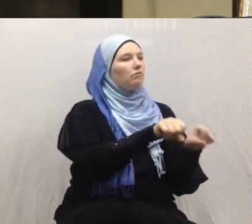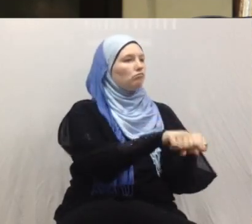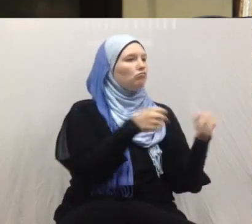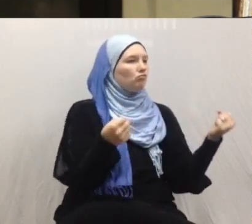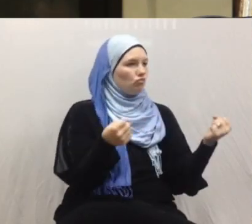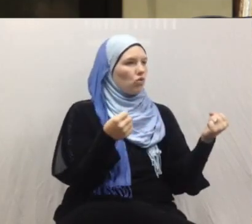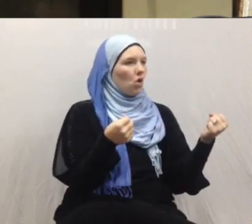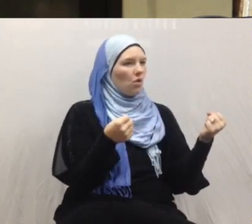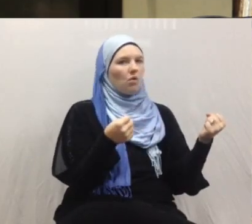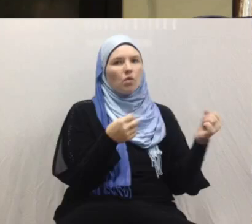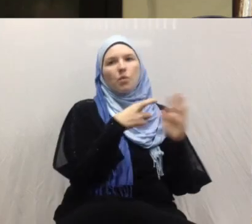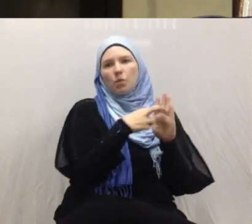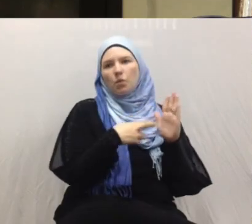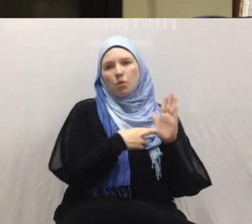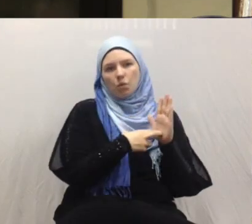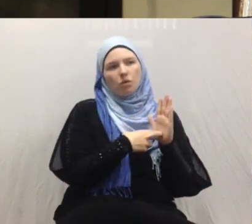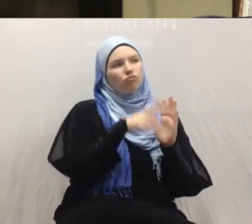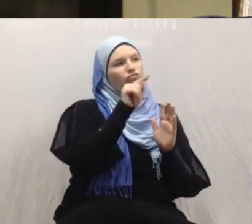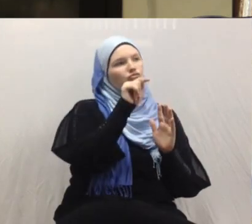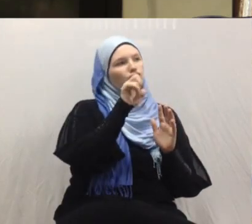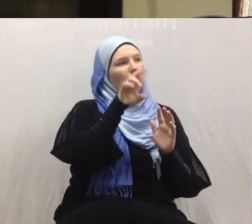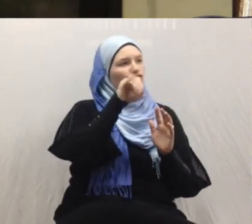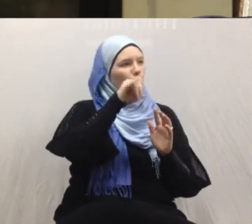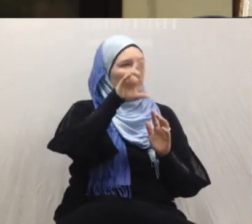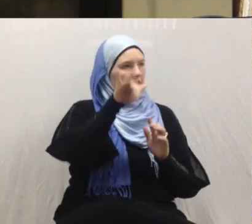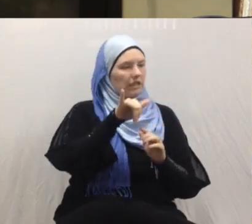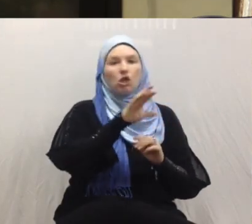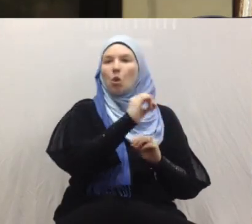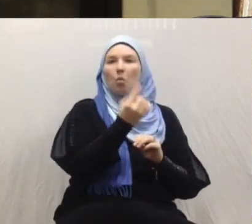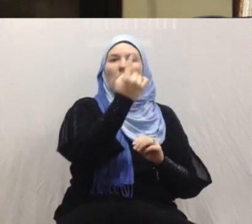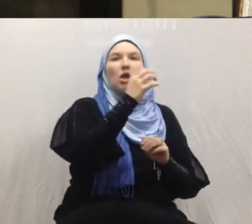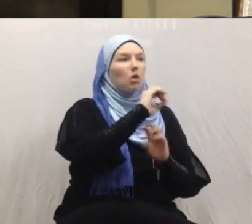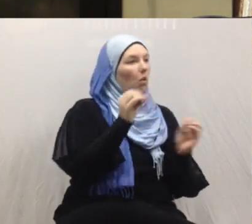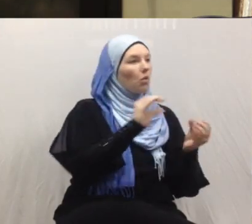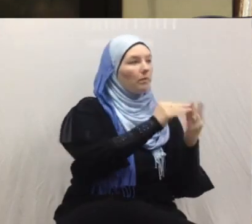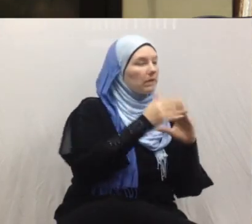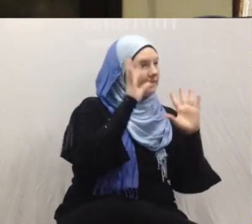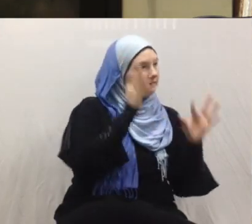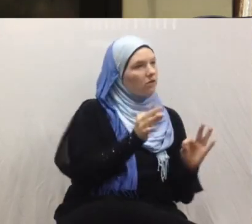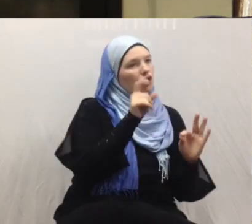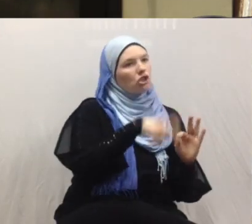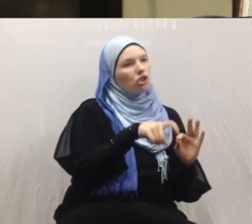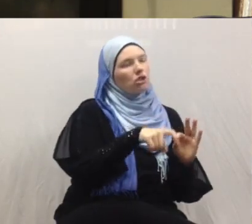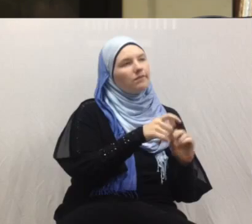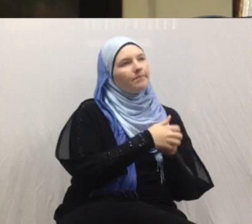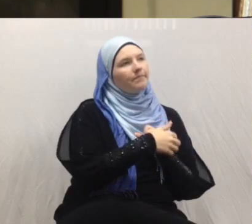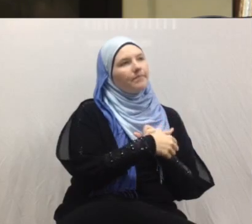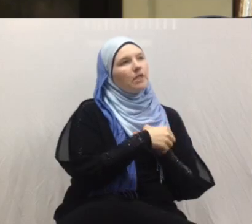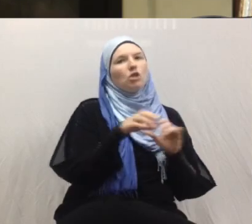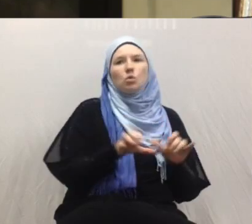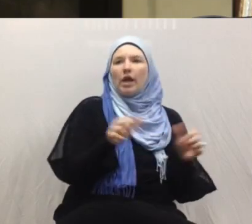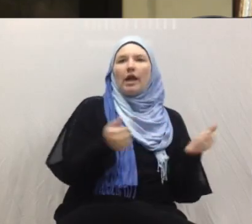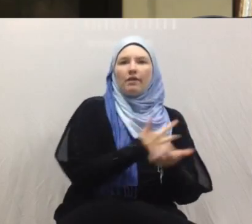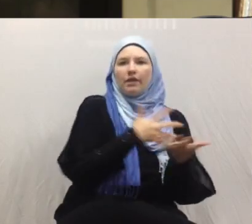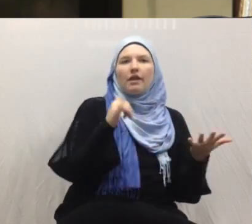the item of treachery, that no one and no community definitely should do anything